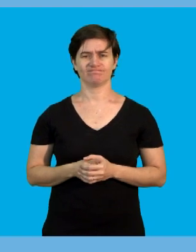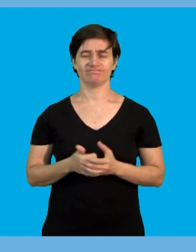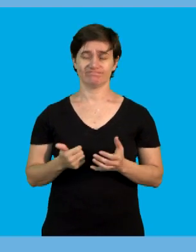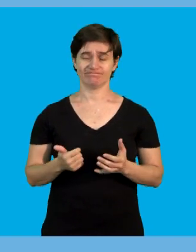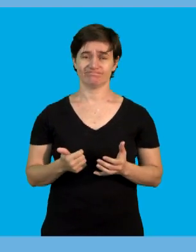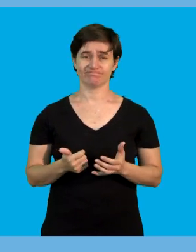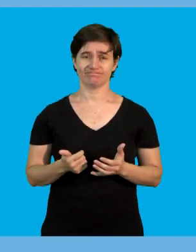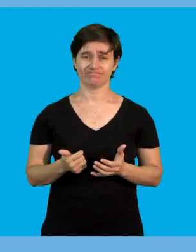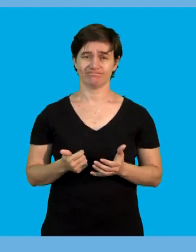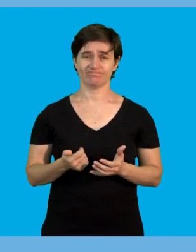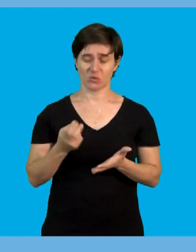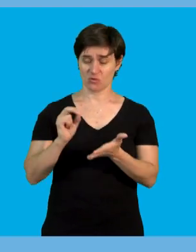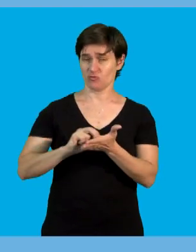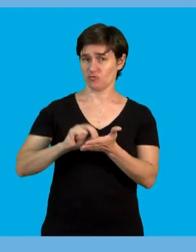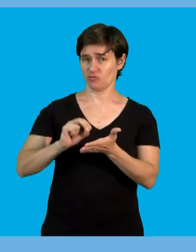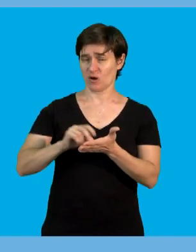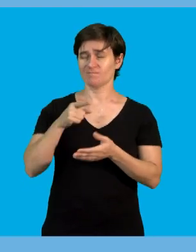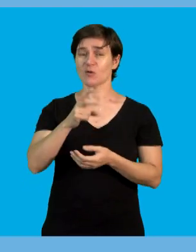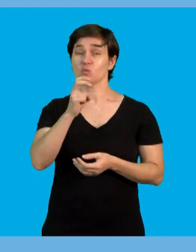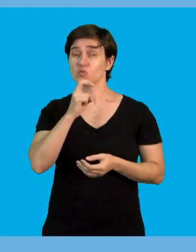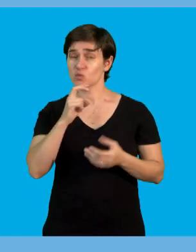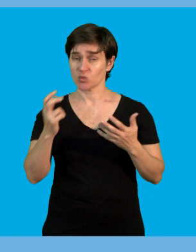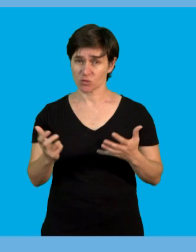they are used